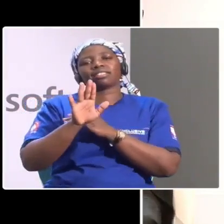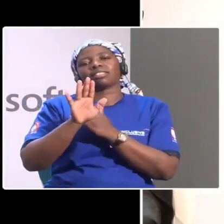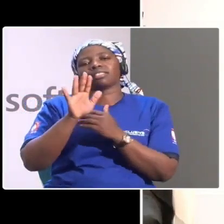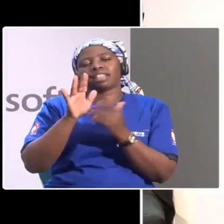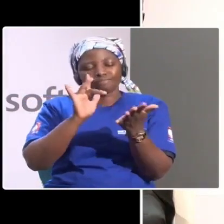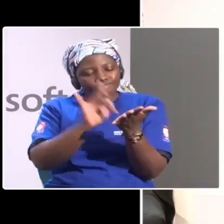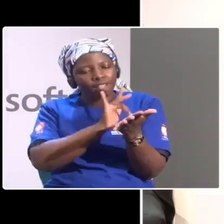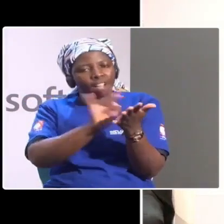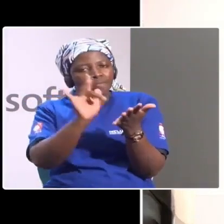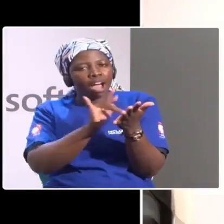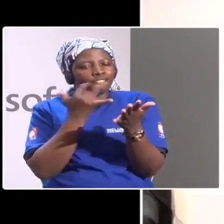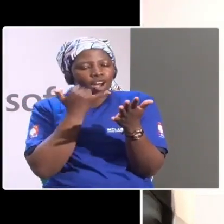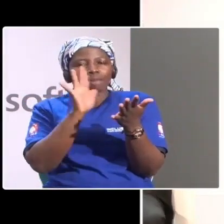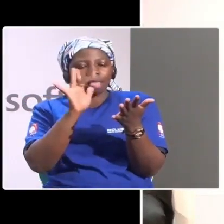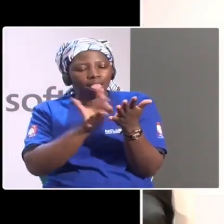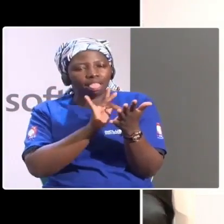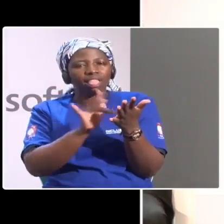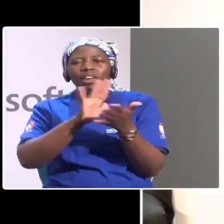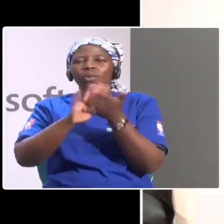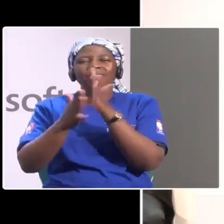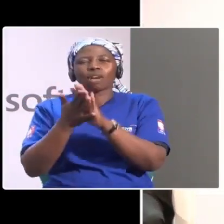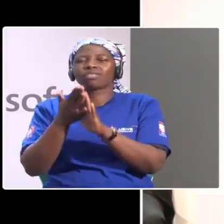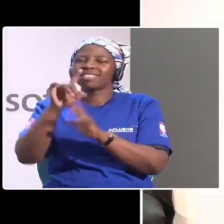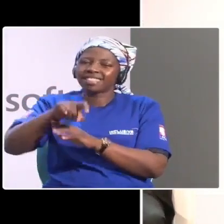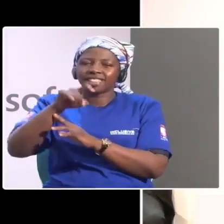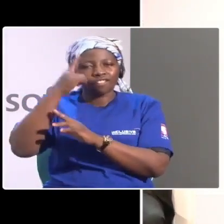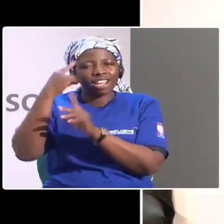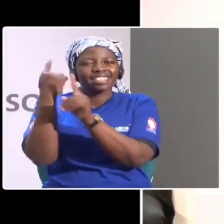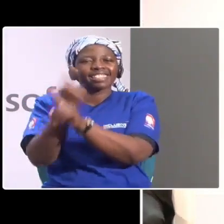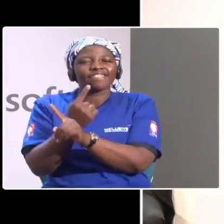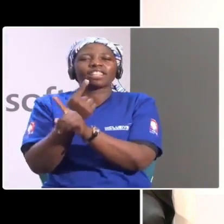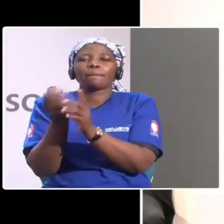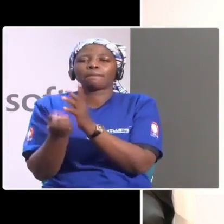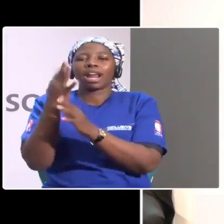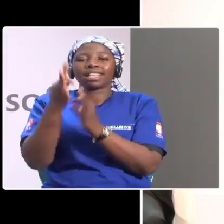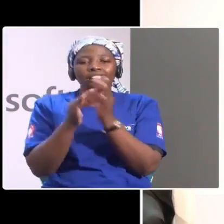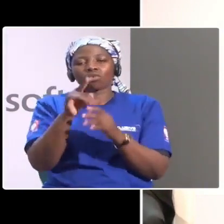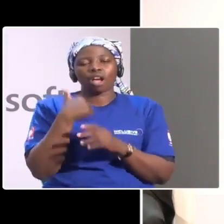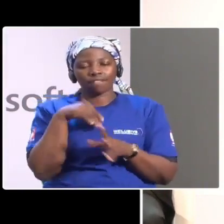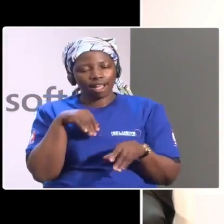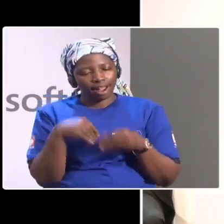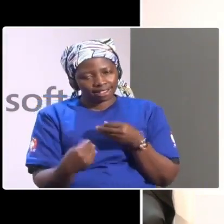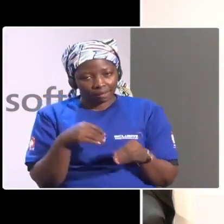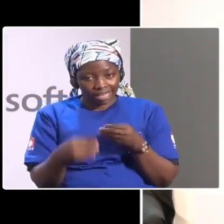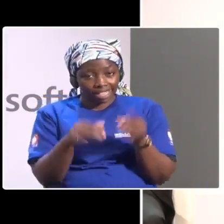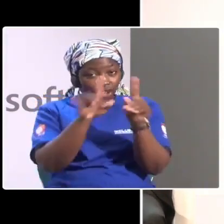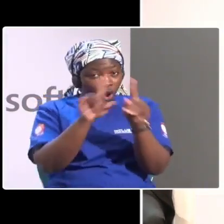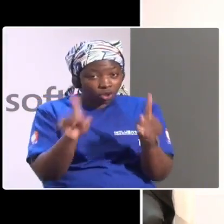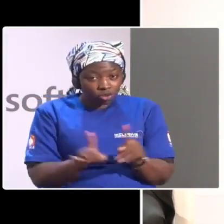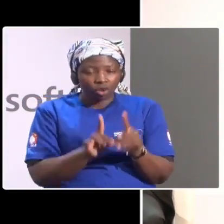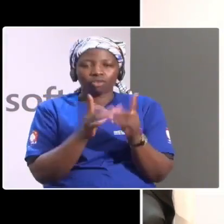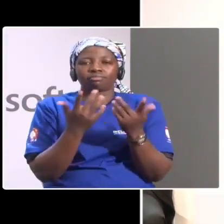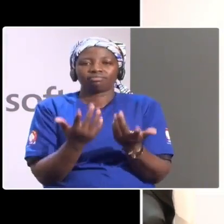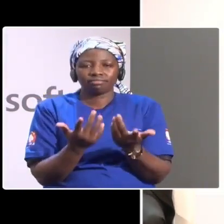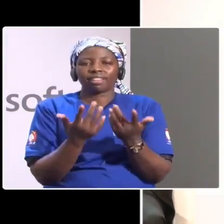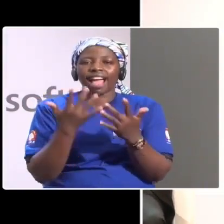on the phone without the need for a different product if you're having a disability. And also even the features in terms